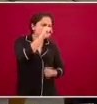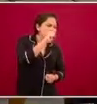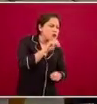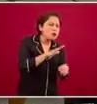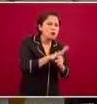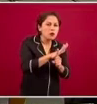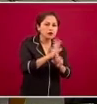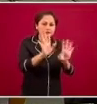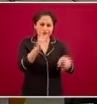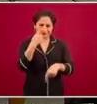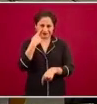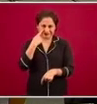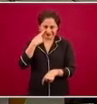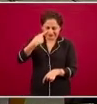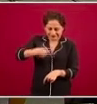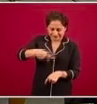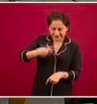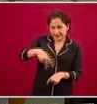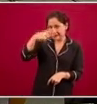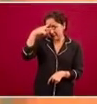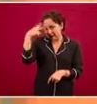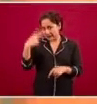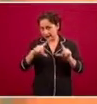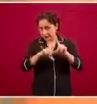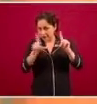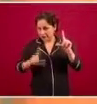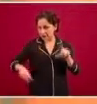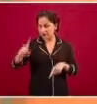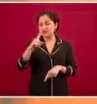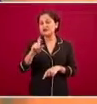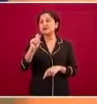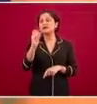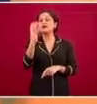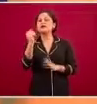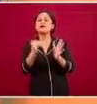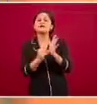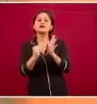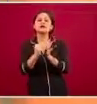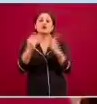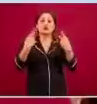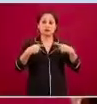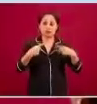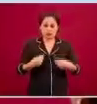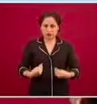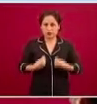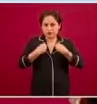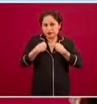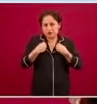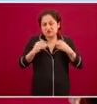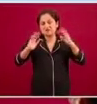within society, you can also refer to opinion polls. For example, Mexico has